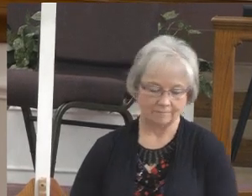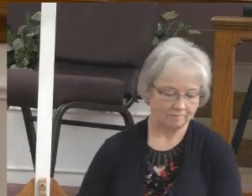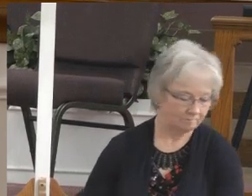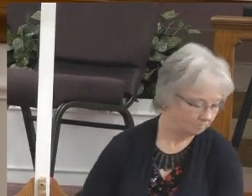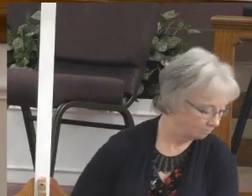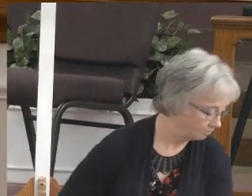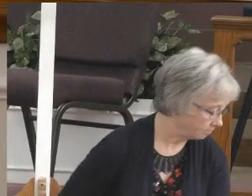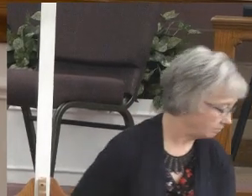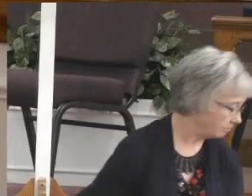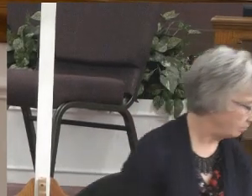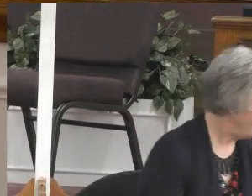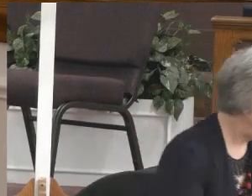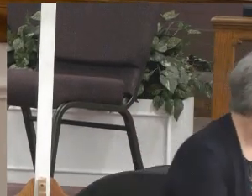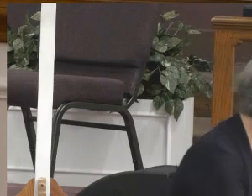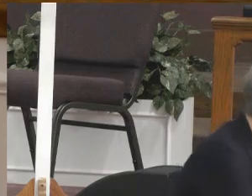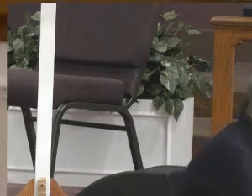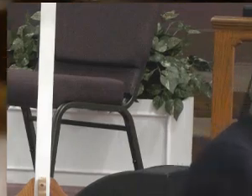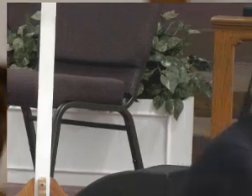Amen.